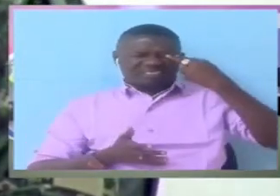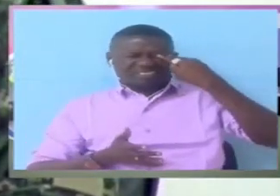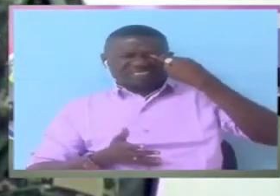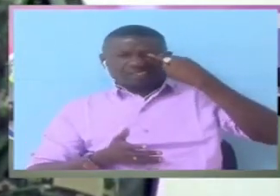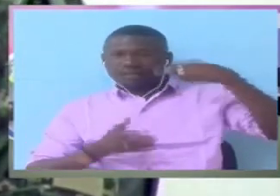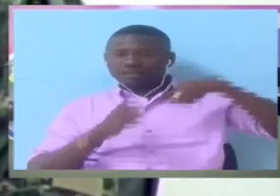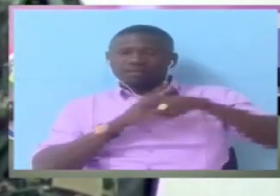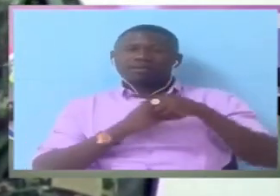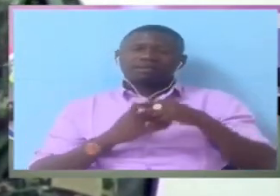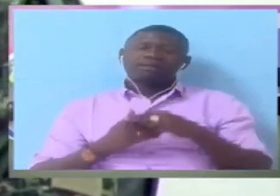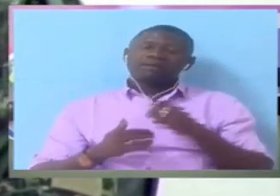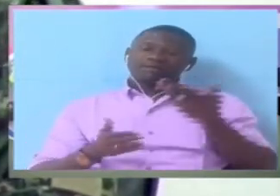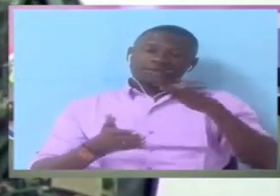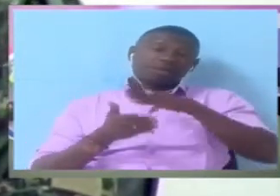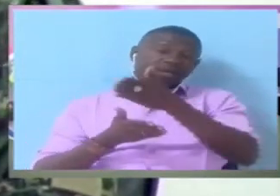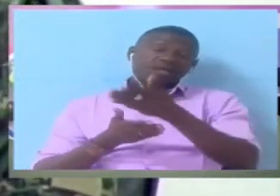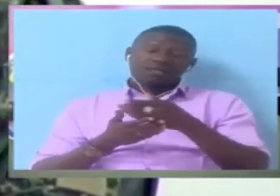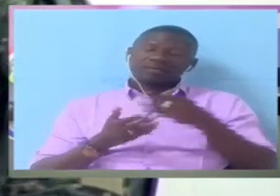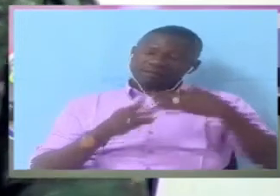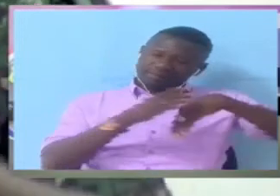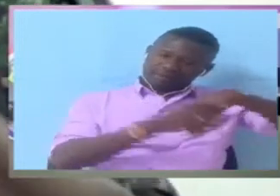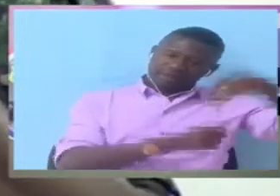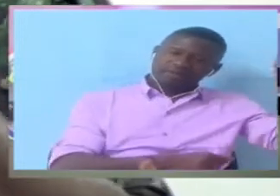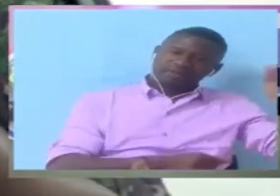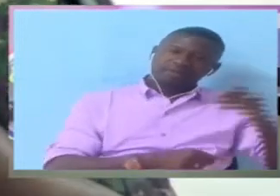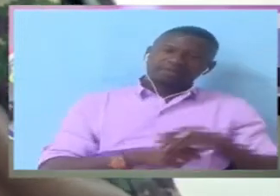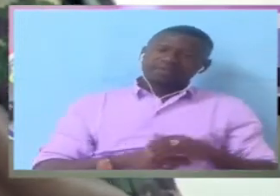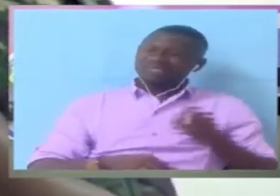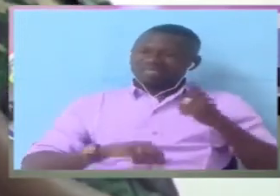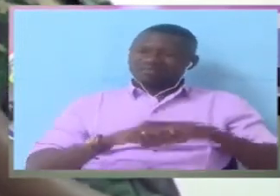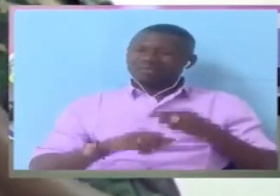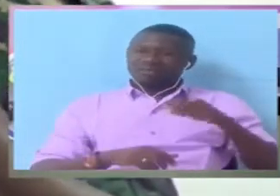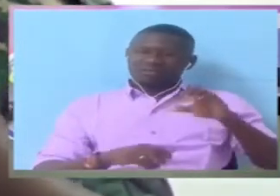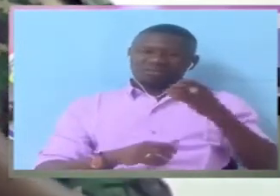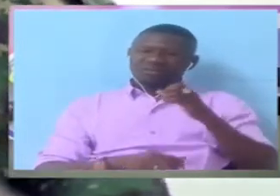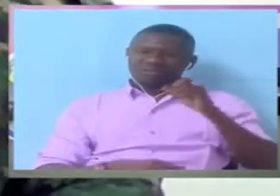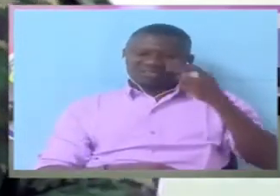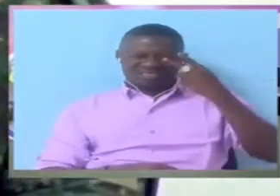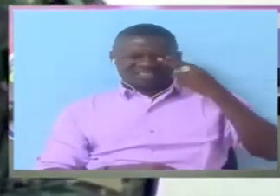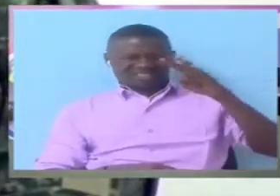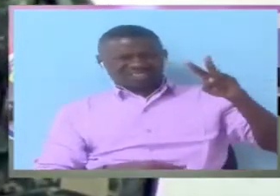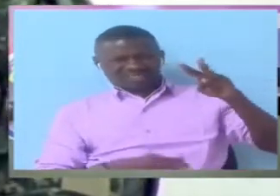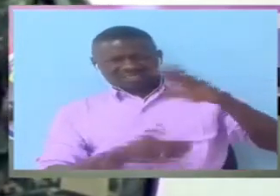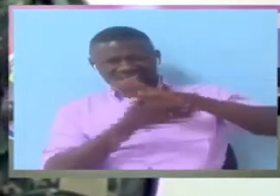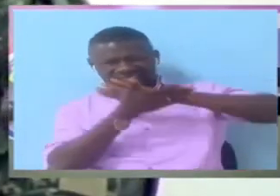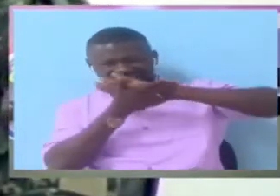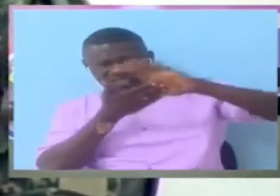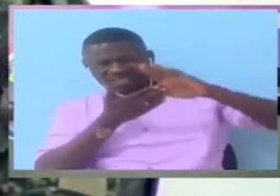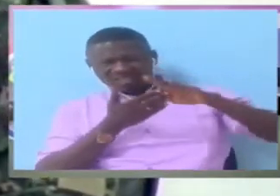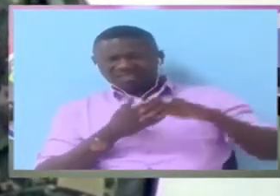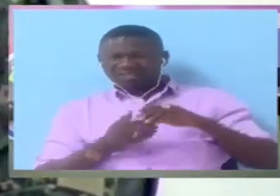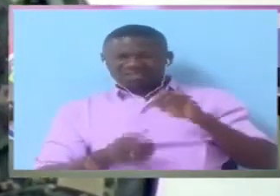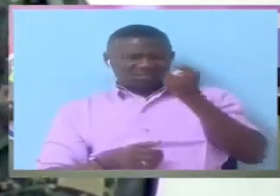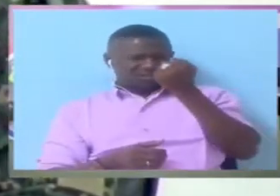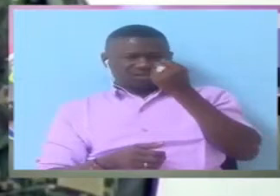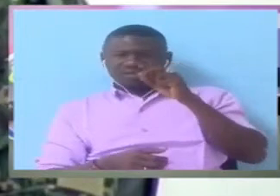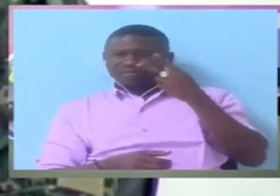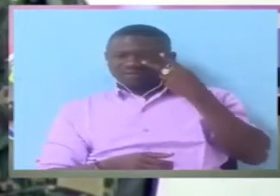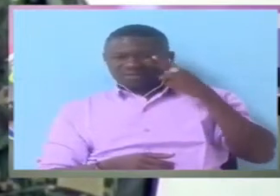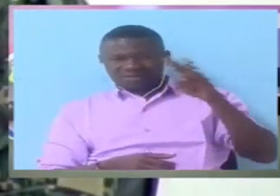Then from there he left. But there I couldn't see because I was struggling to open my eyes.